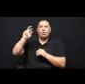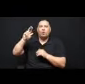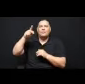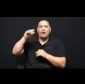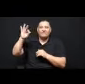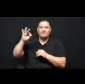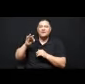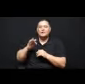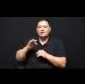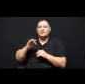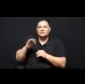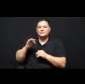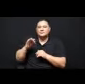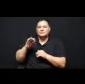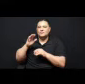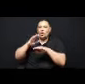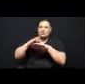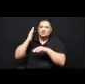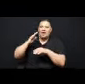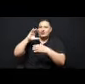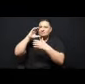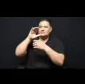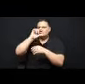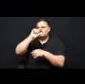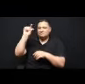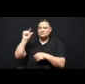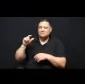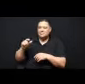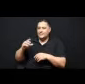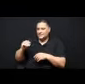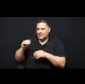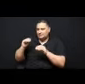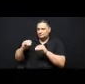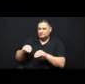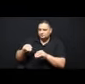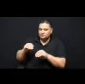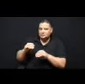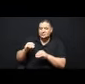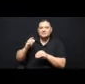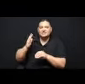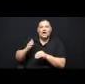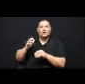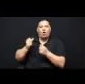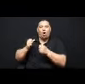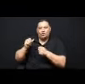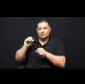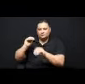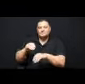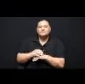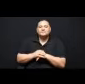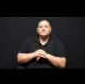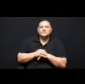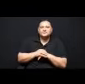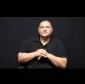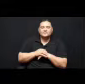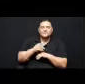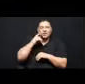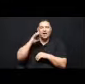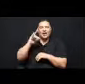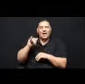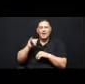sidecar. Your Golden Valley trailer park looked like a clay miniature in a diorama as we rose over the high